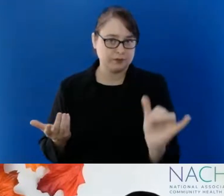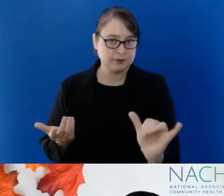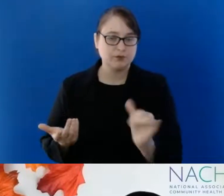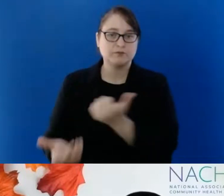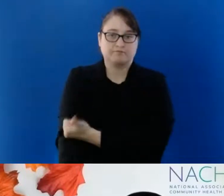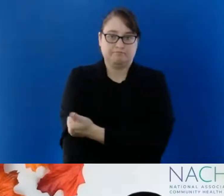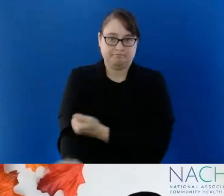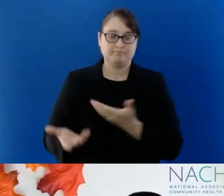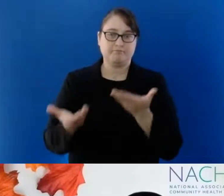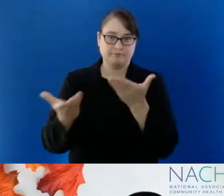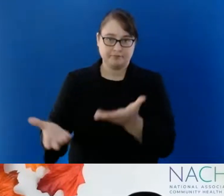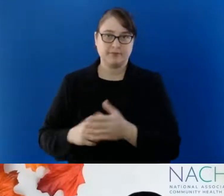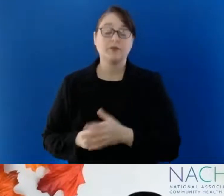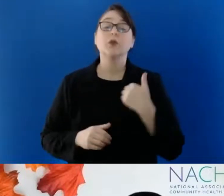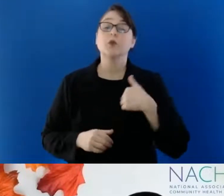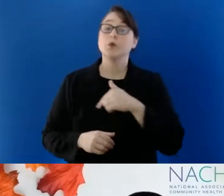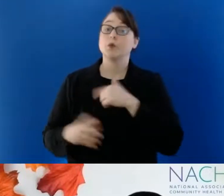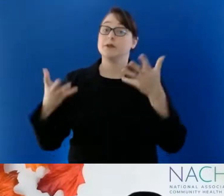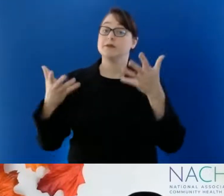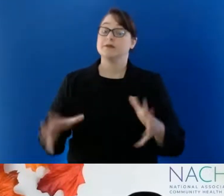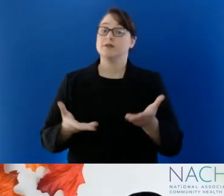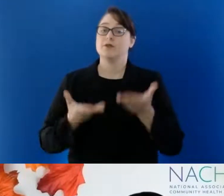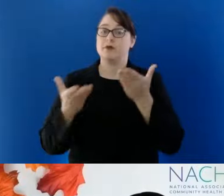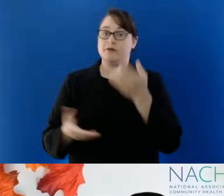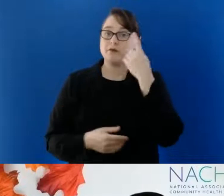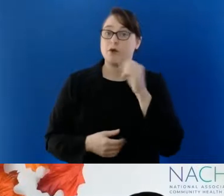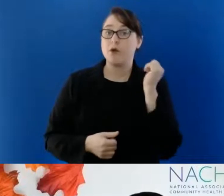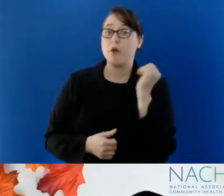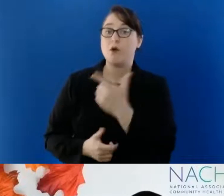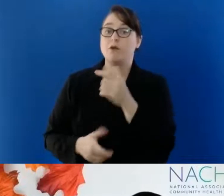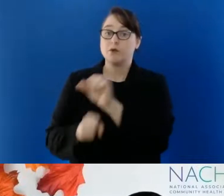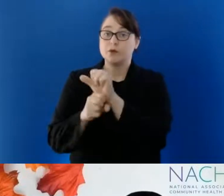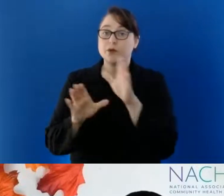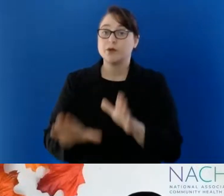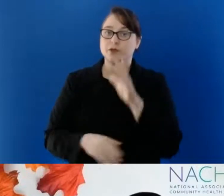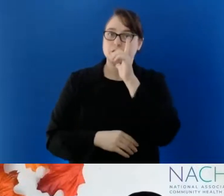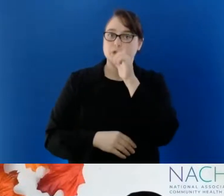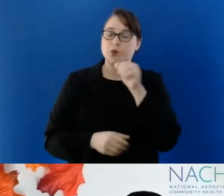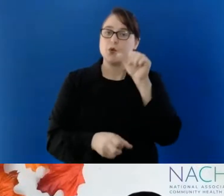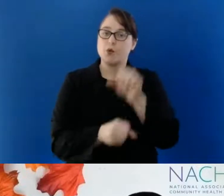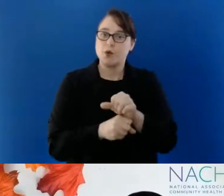offered vaccination to all of the employees that worked at the local bathhouse, because we knew that the